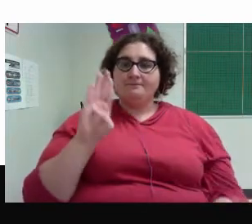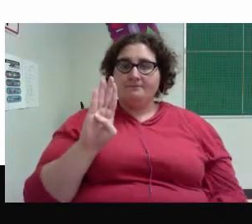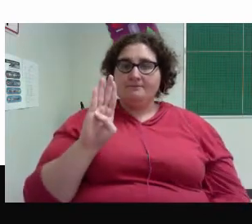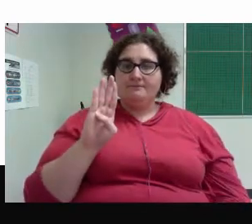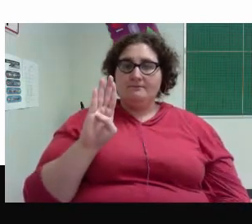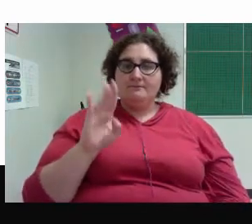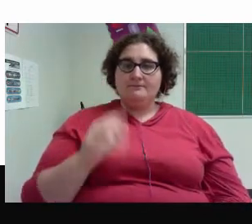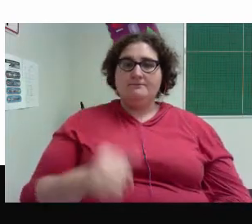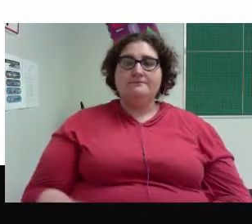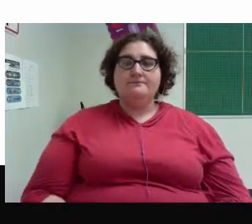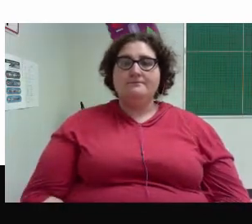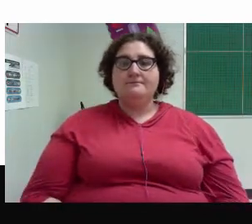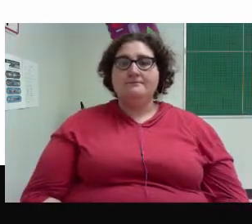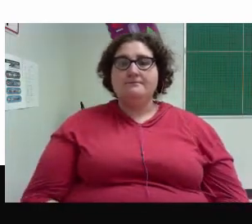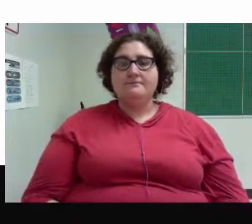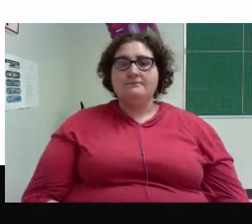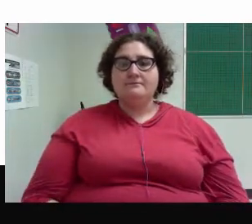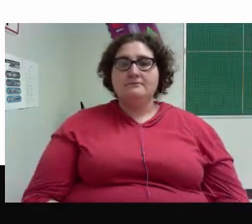B